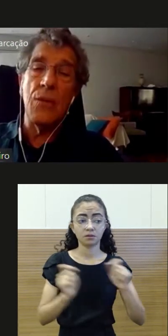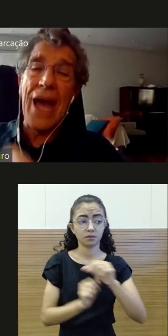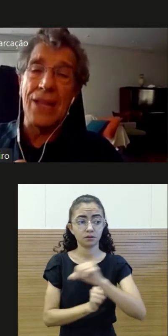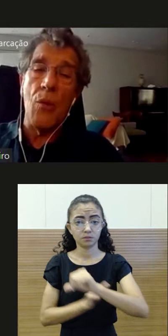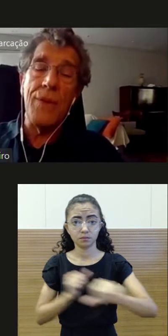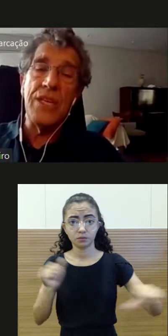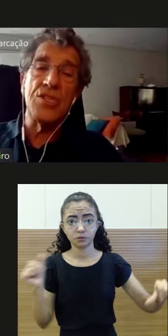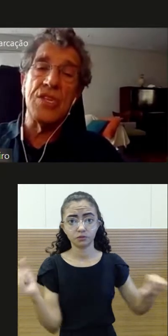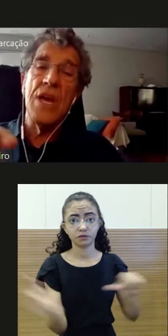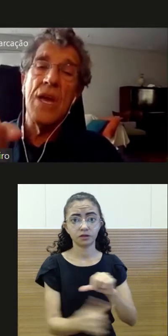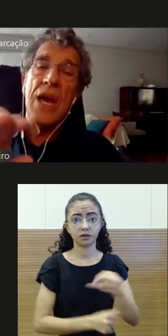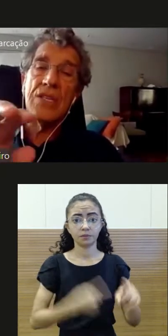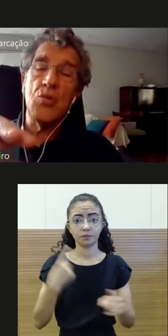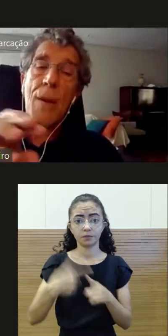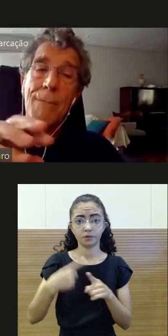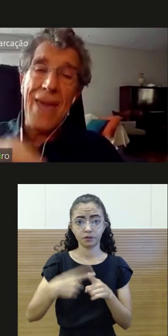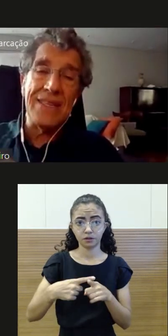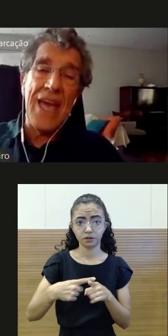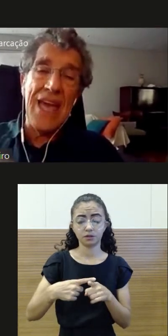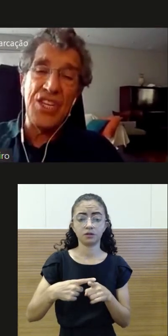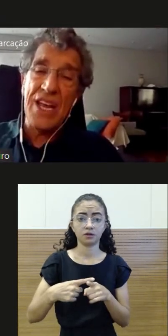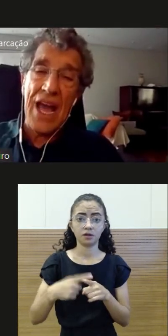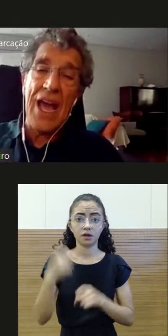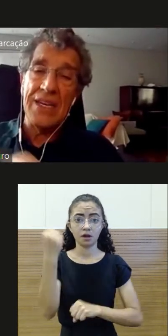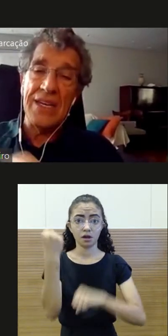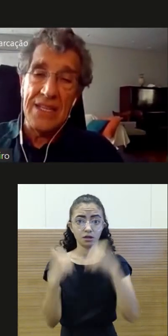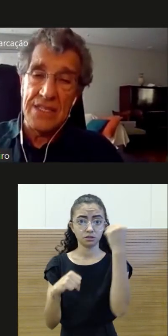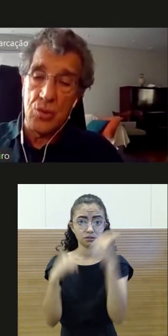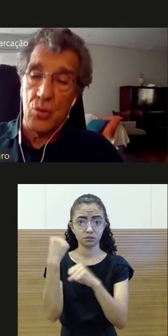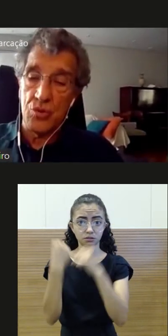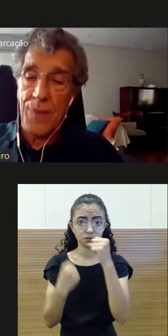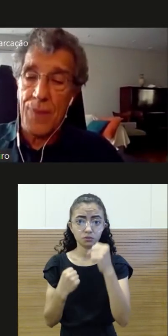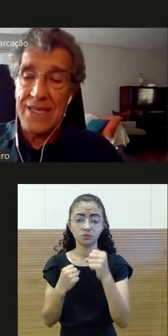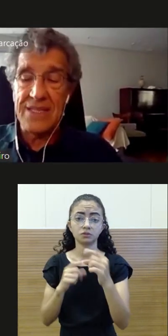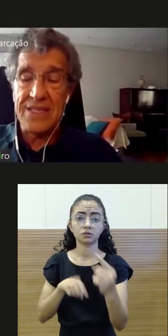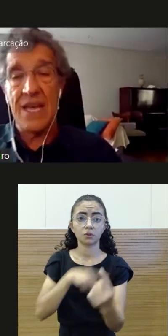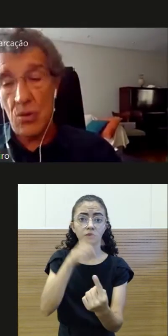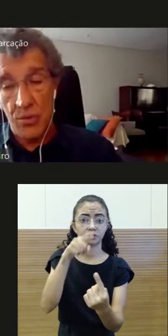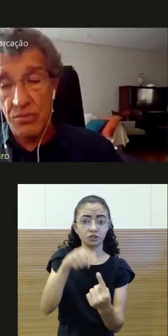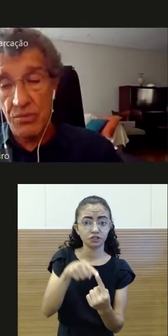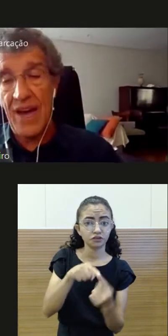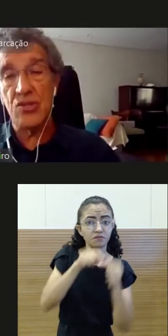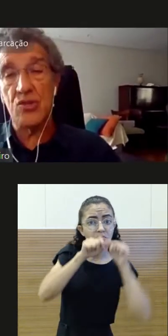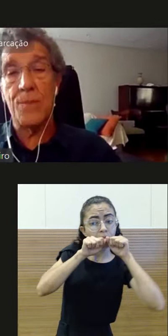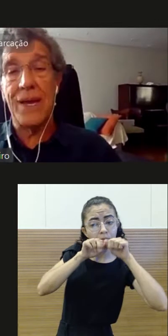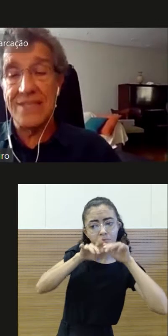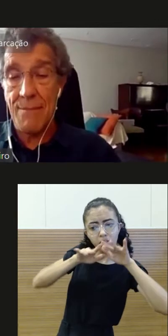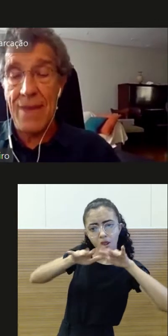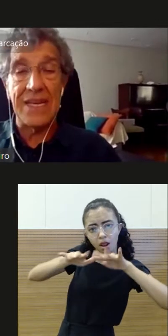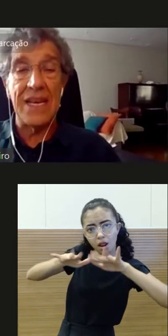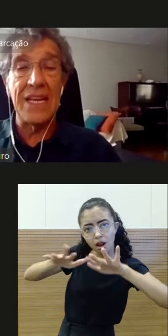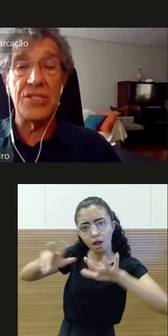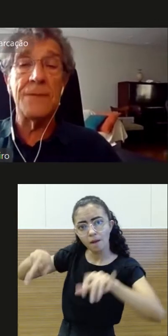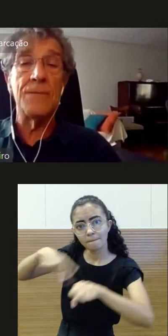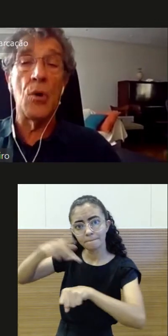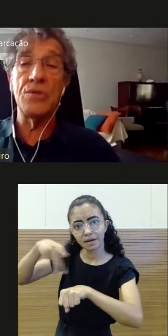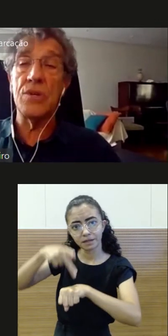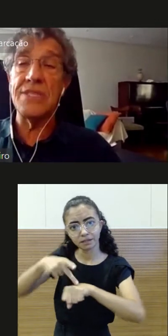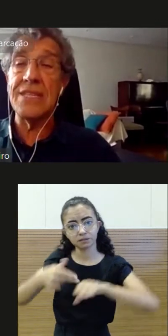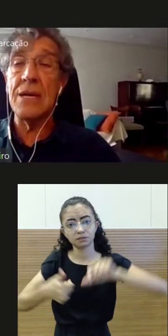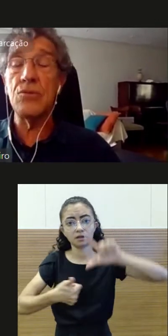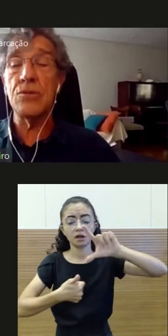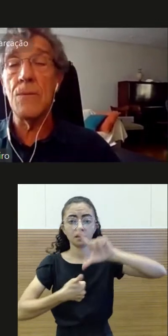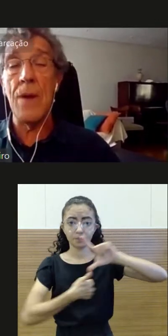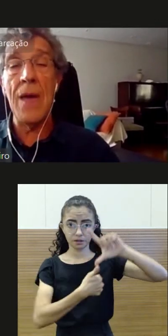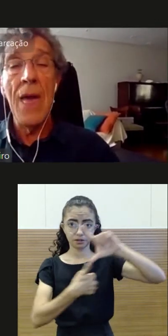10 corporations are, or their targets is to reach these other countries, including several